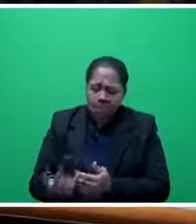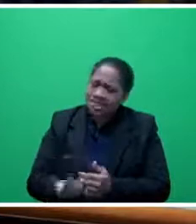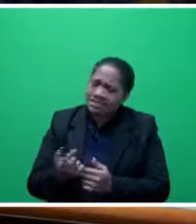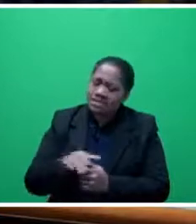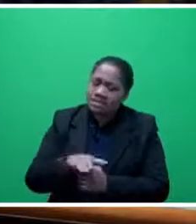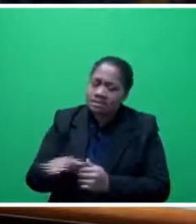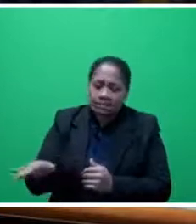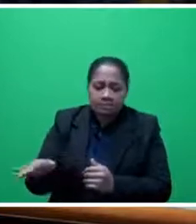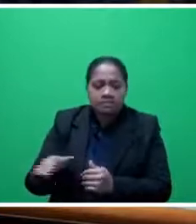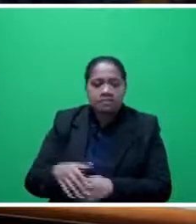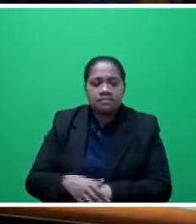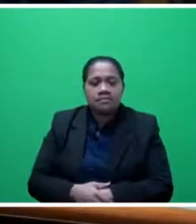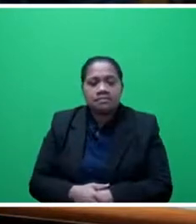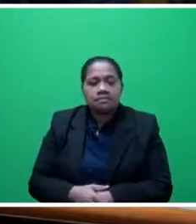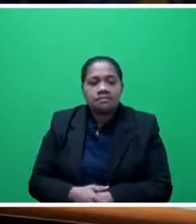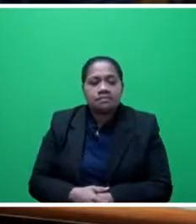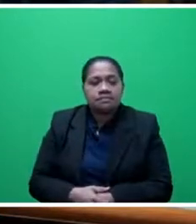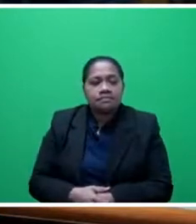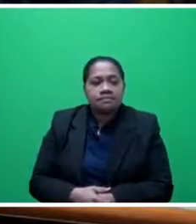deal with the